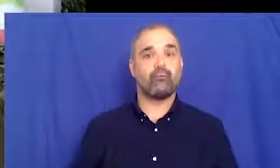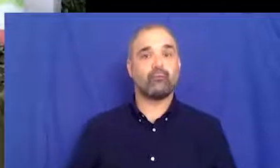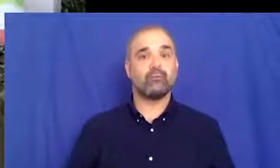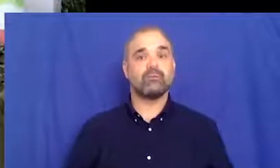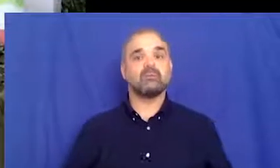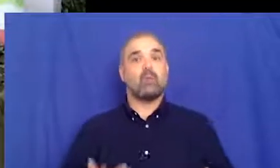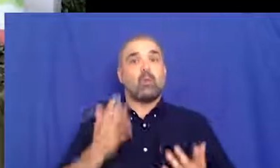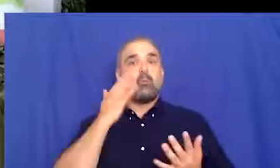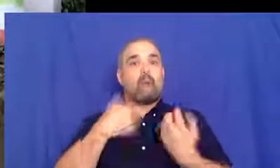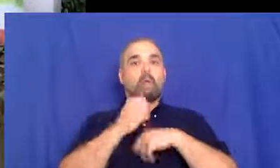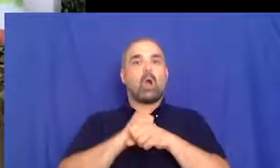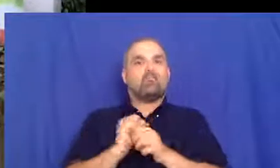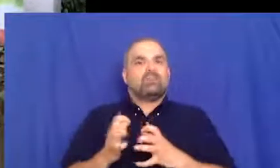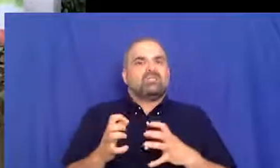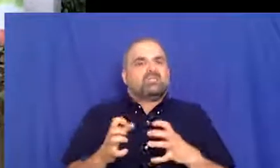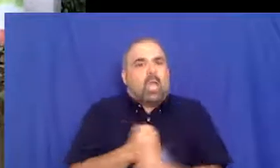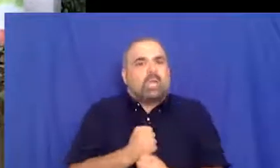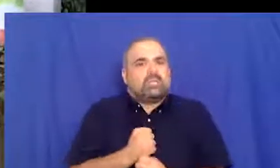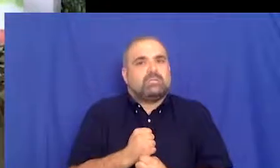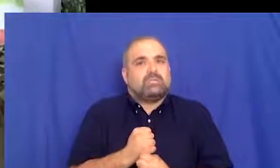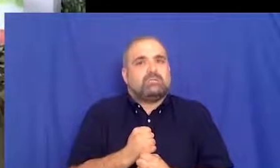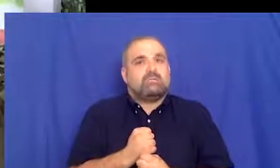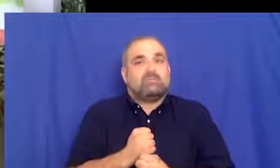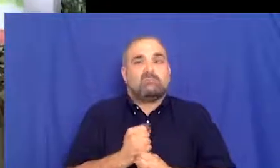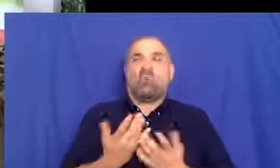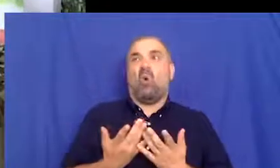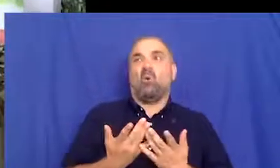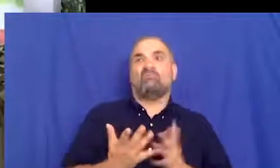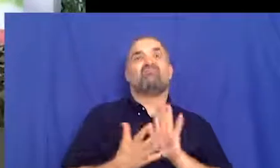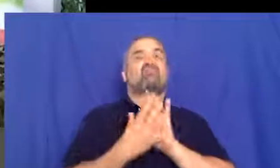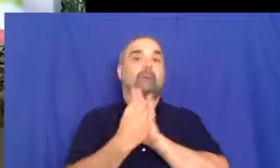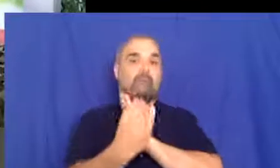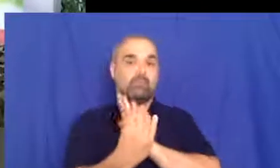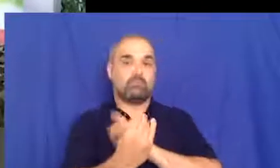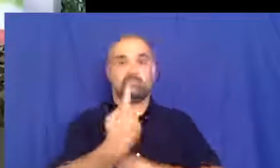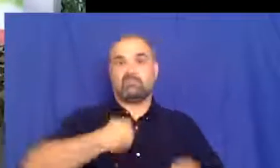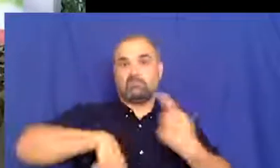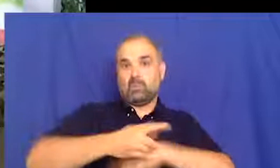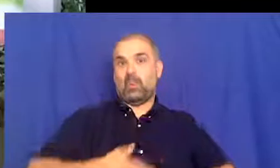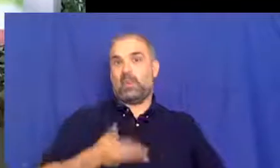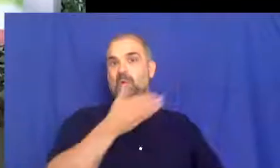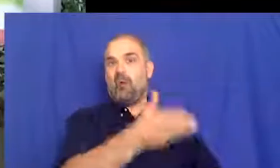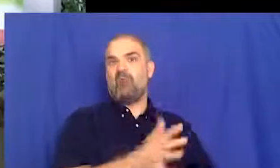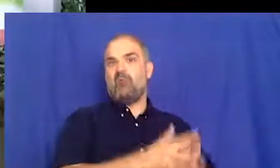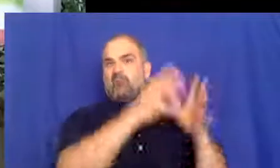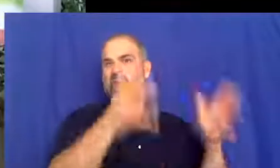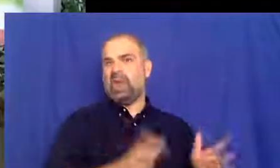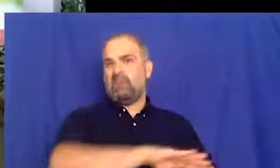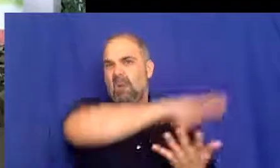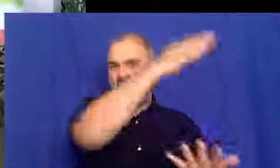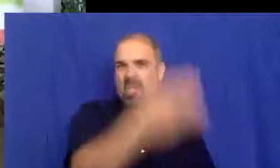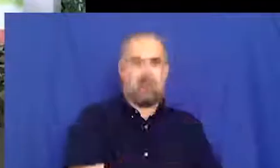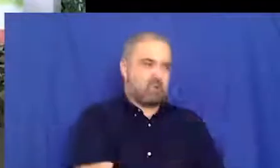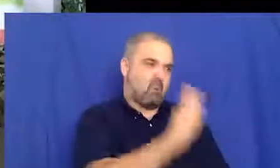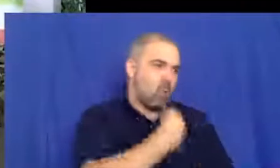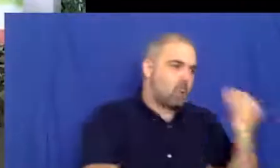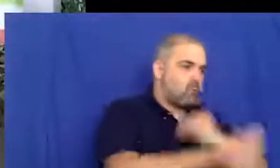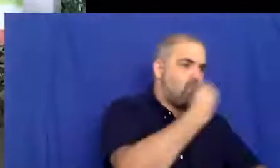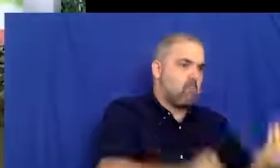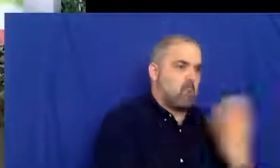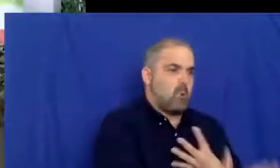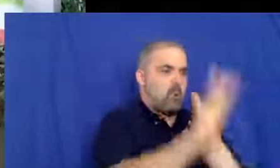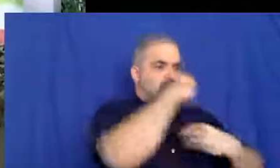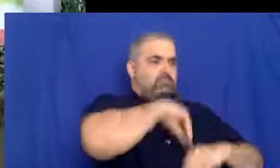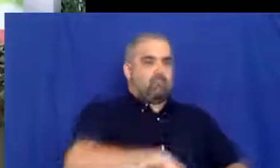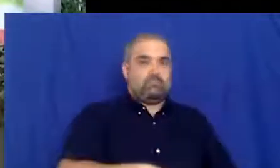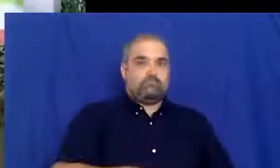when they grow, their skin can get quite tight. Basically, like when we go out for a big meal and we eat quite a lot of food,